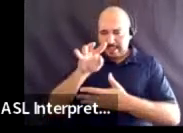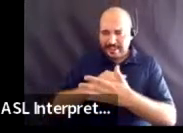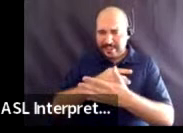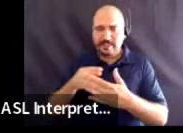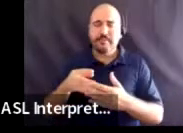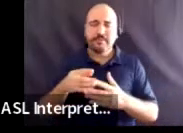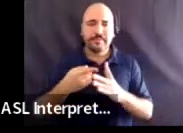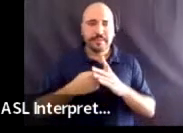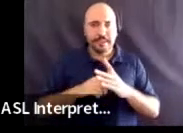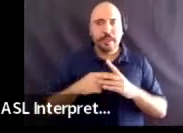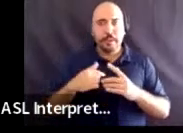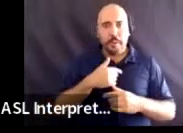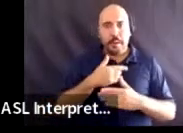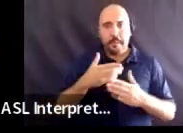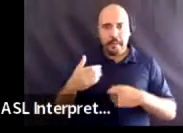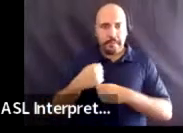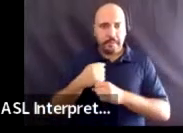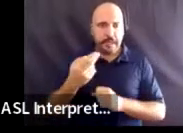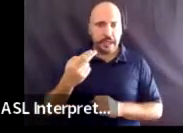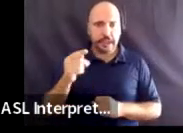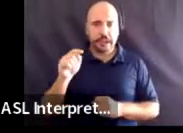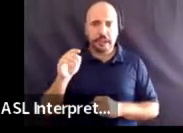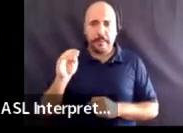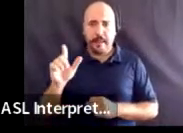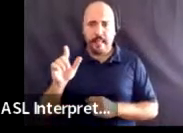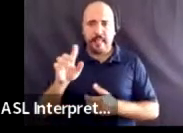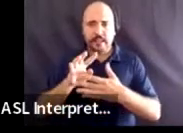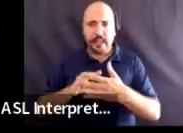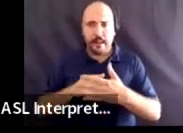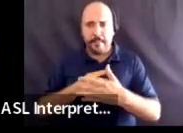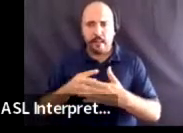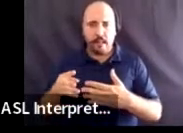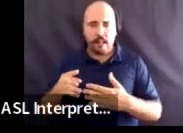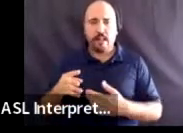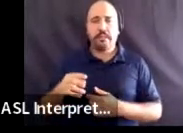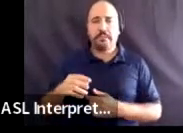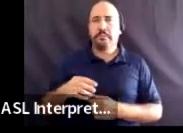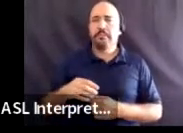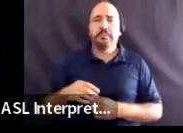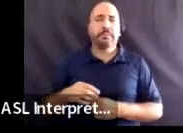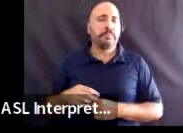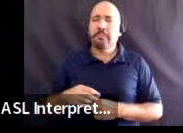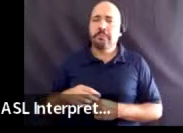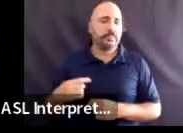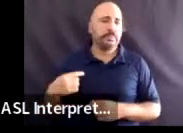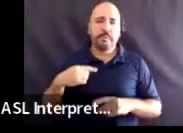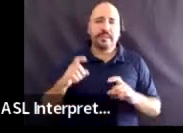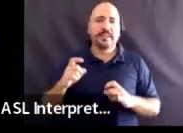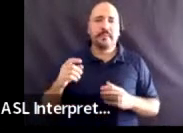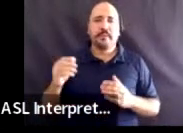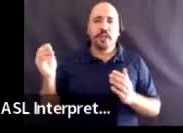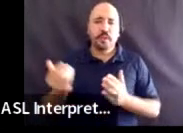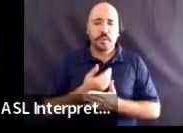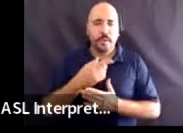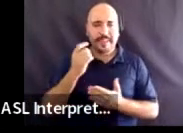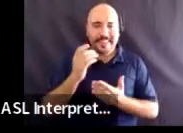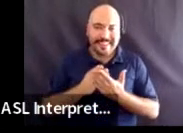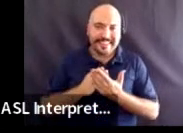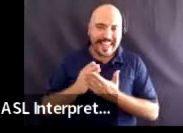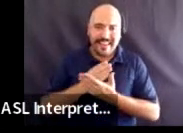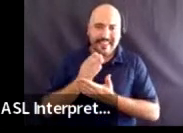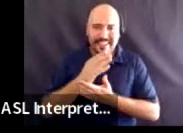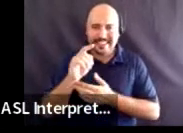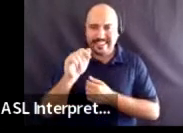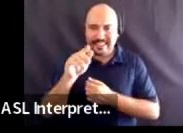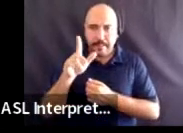it in an HTML table. And we wanted to try something new just because navigating a table and